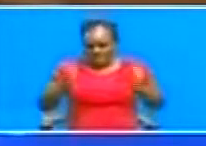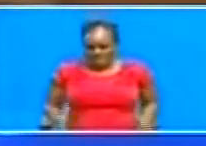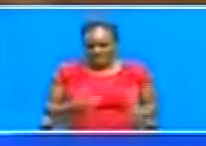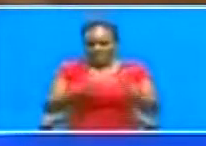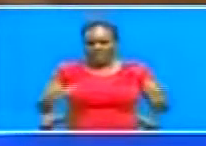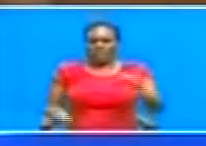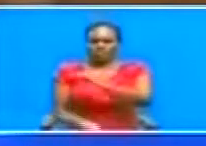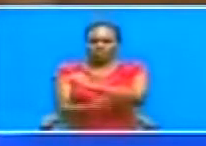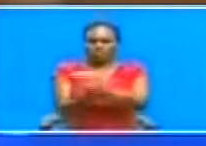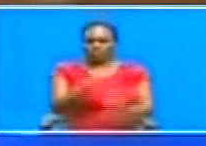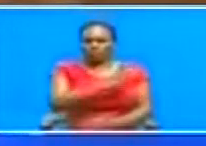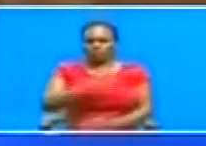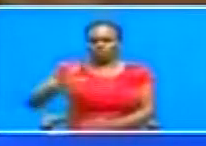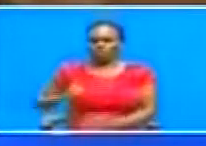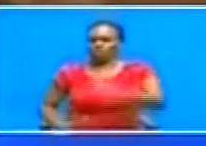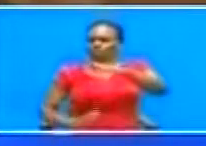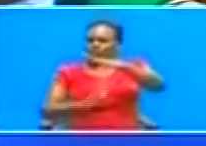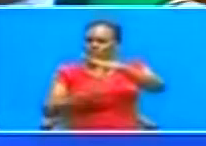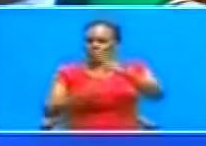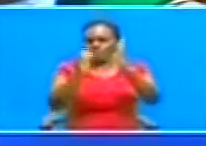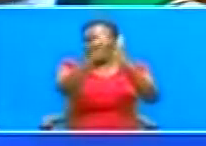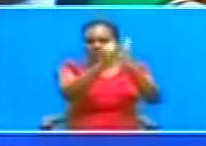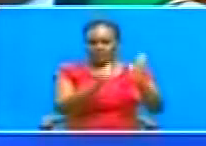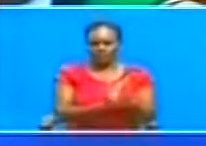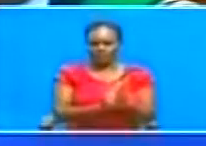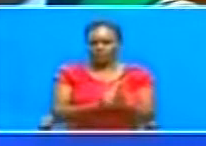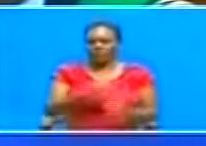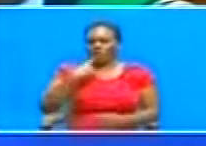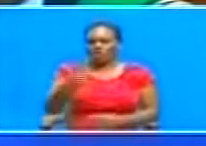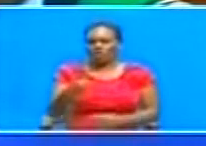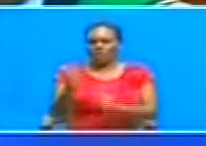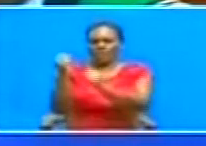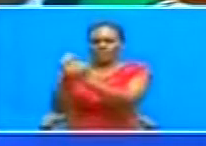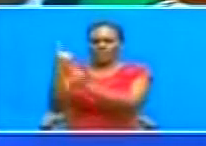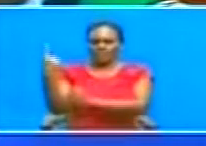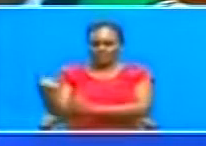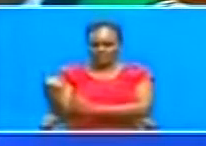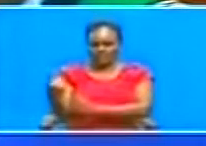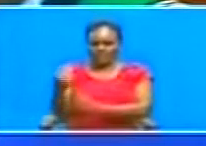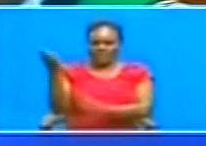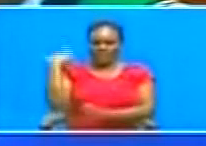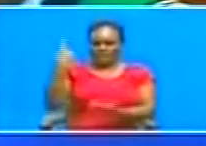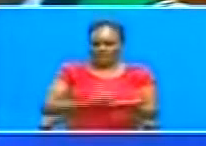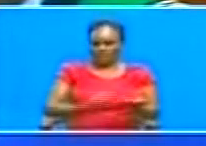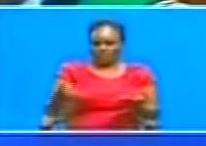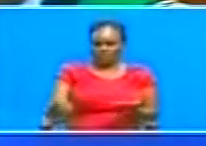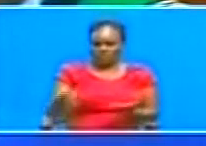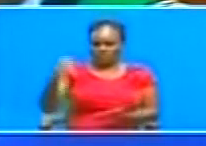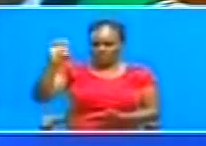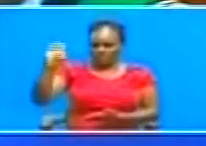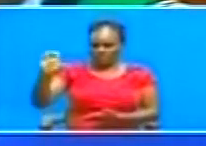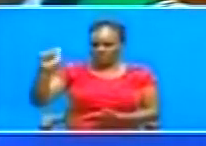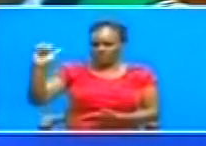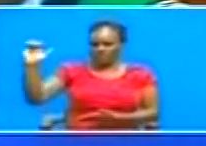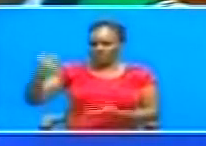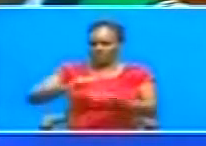Anti-Corruption Commission's remaining top officials. Order number 11, motion. MPs last week passed the EACC